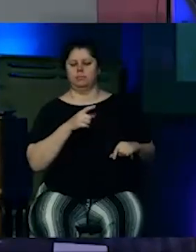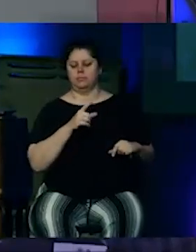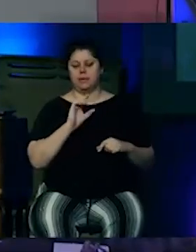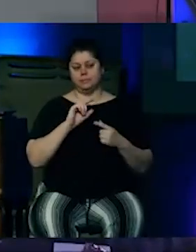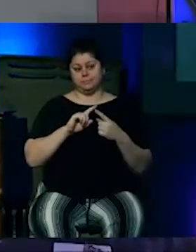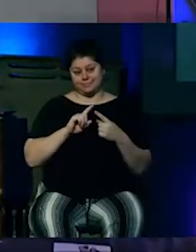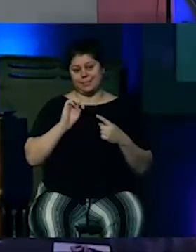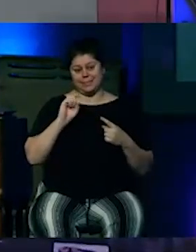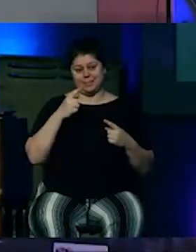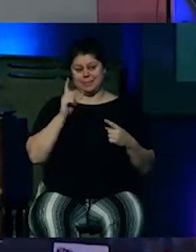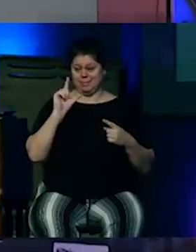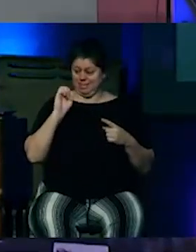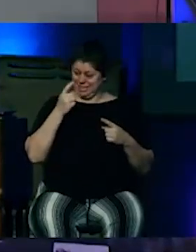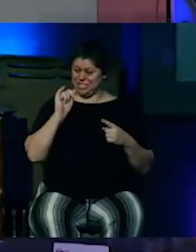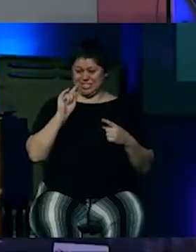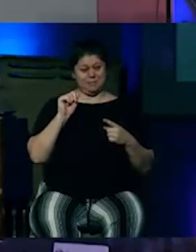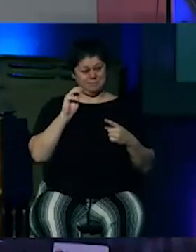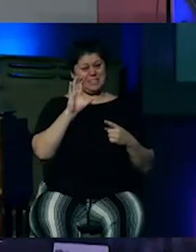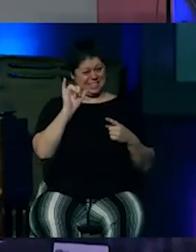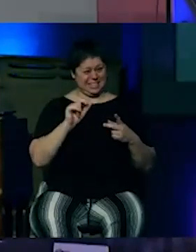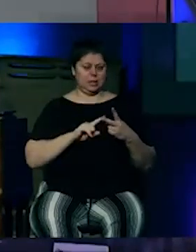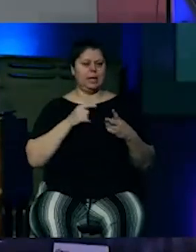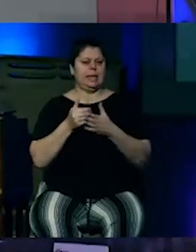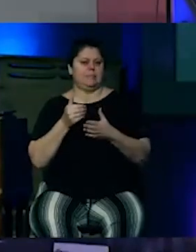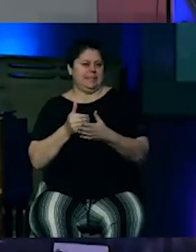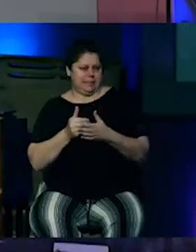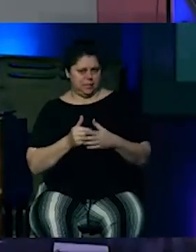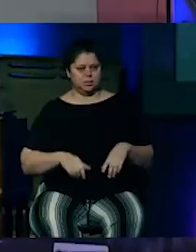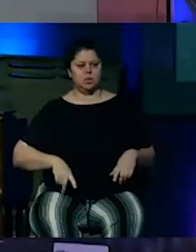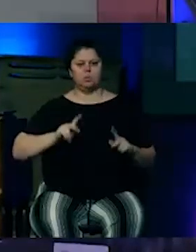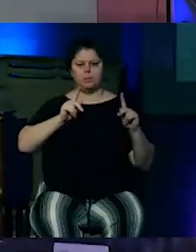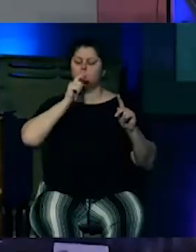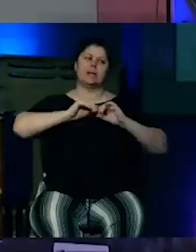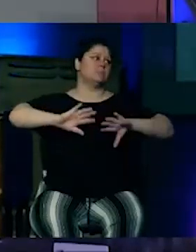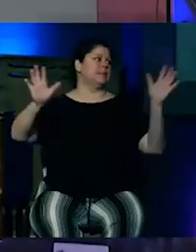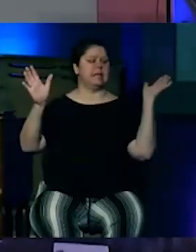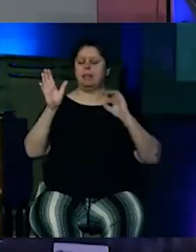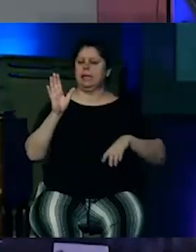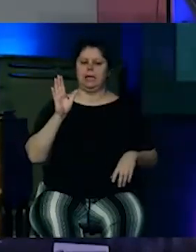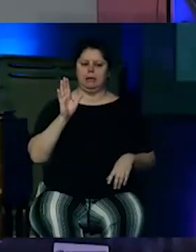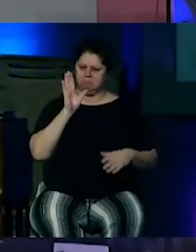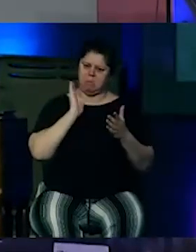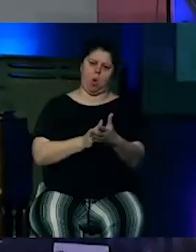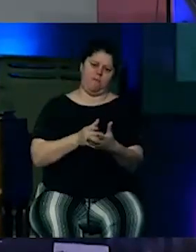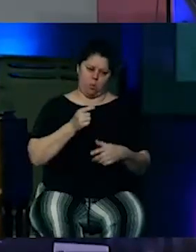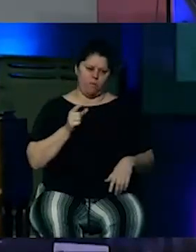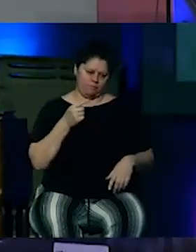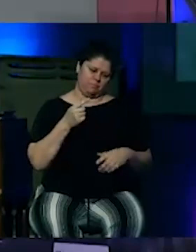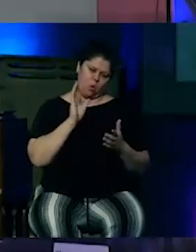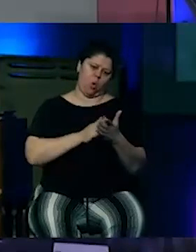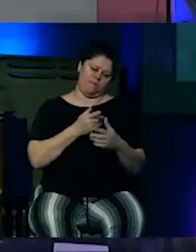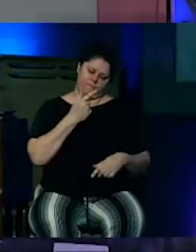intimacy. So I think that generally, like, the people we think of as explicitly homophobic tend to have disgust, right? That's pretty